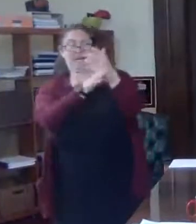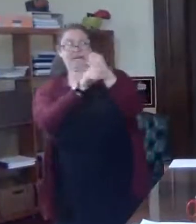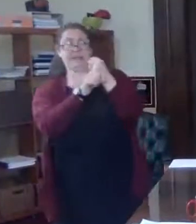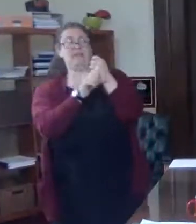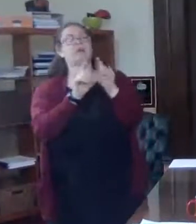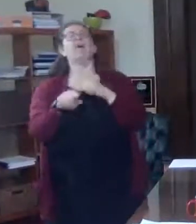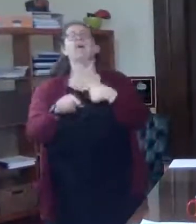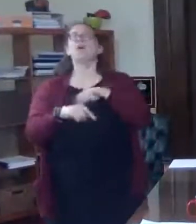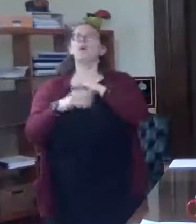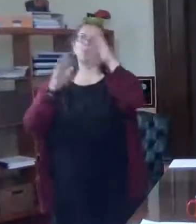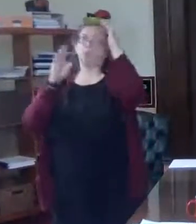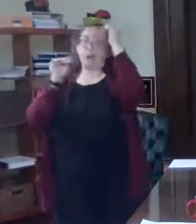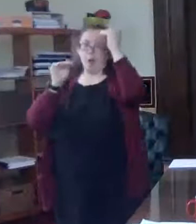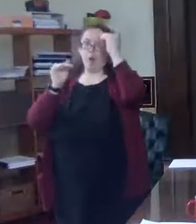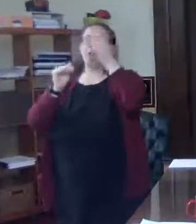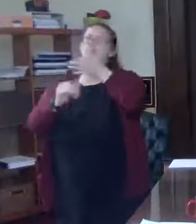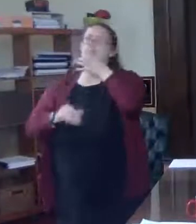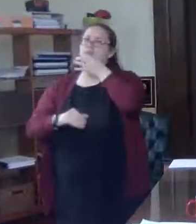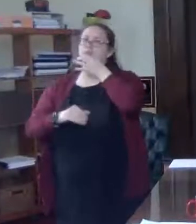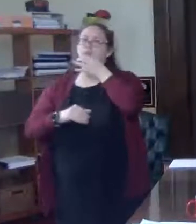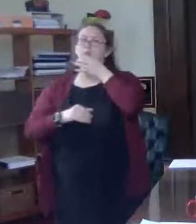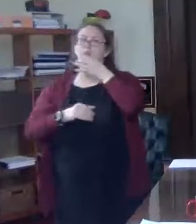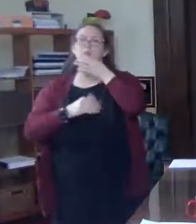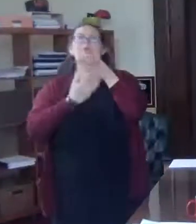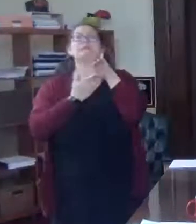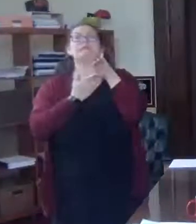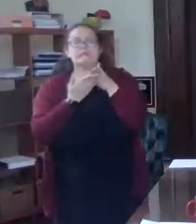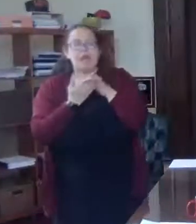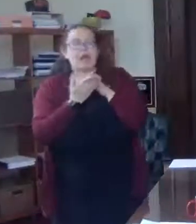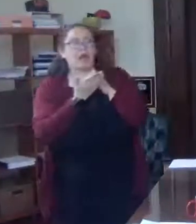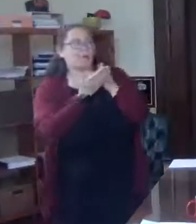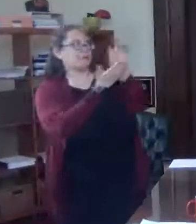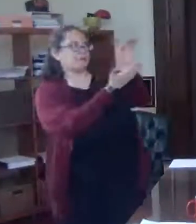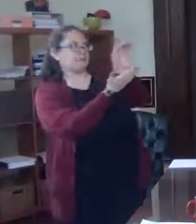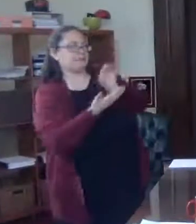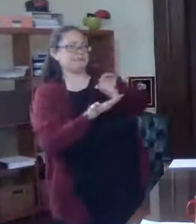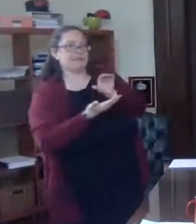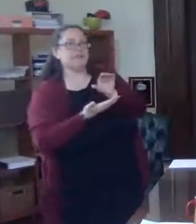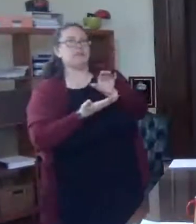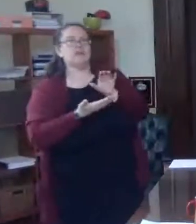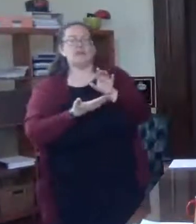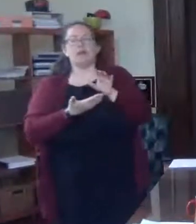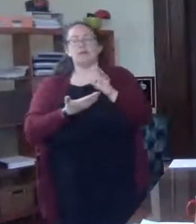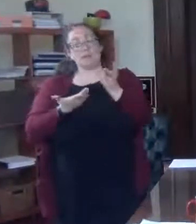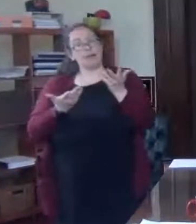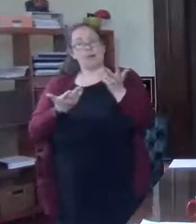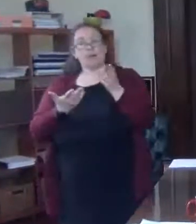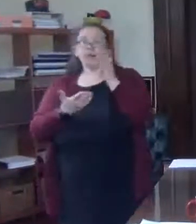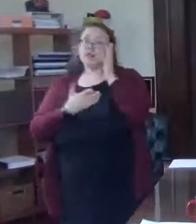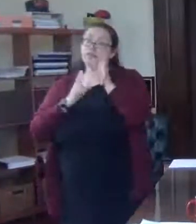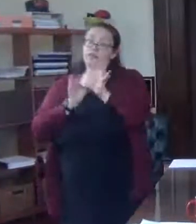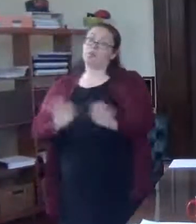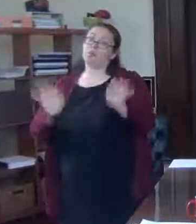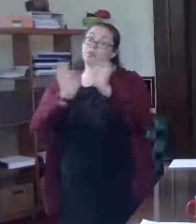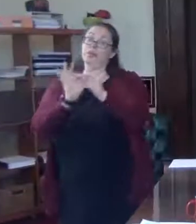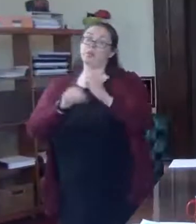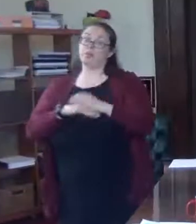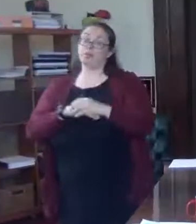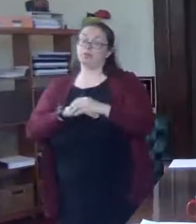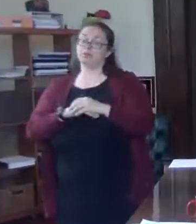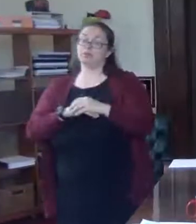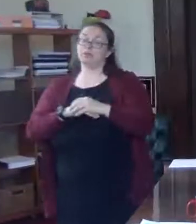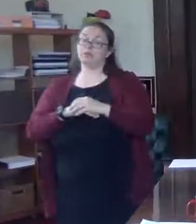funds shortly thereafter, at least get a part of those funds shortly thereafter. So that's going to be very important. As you